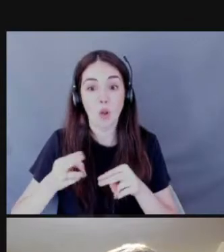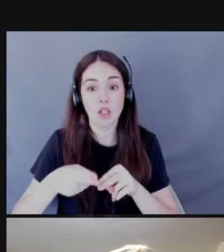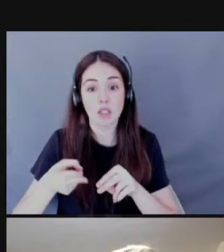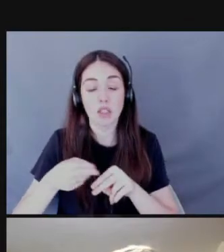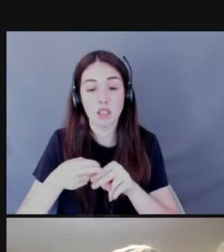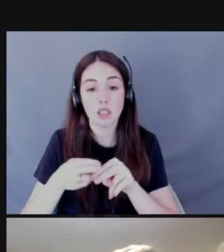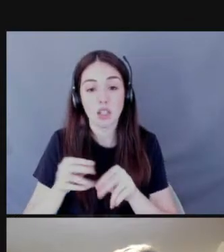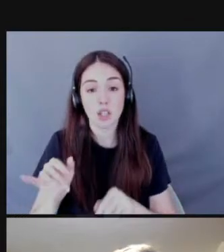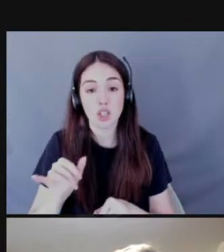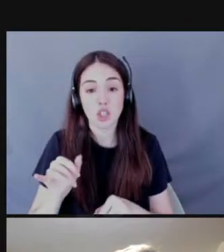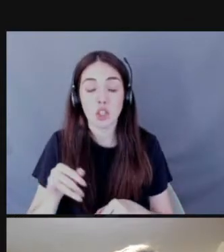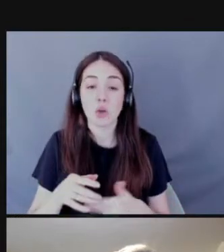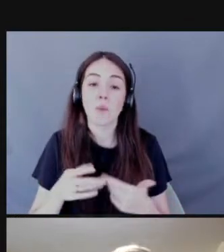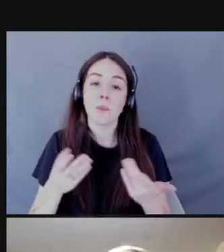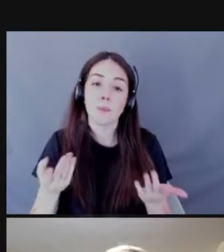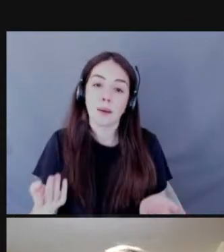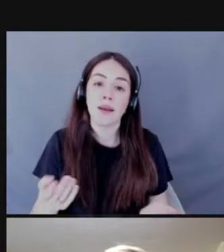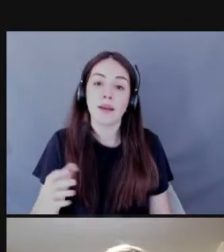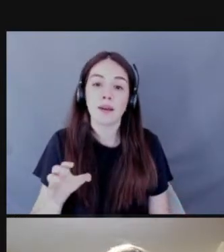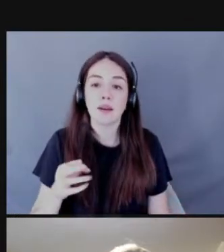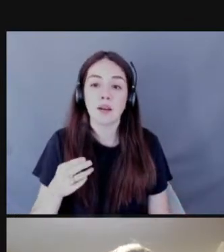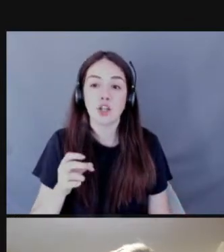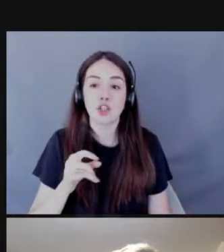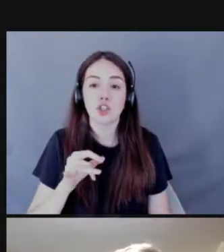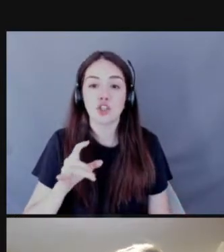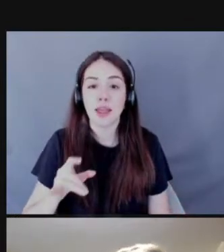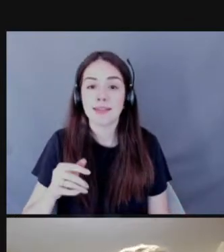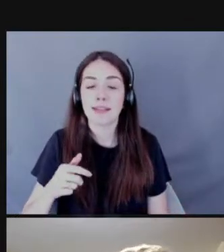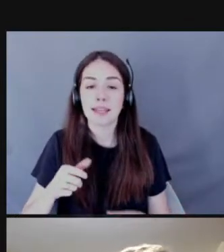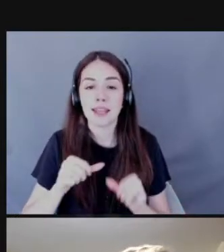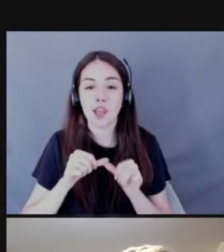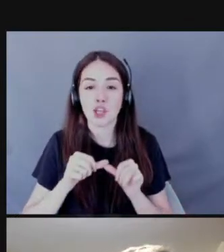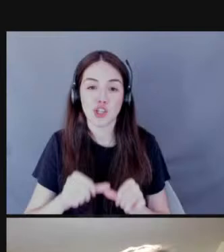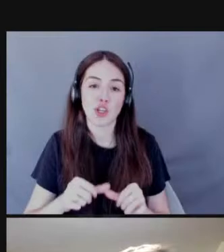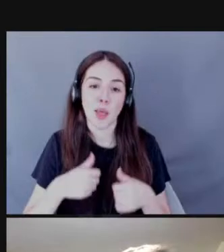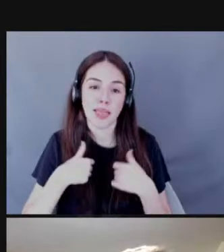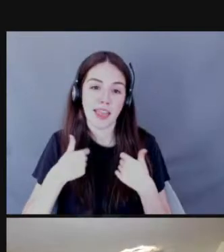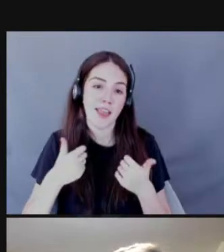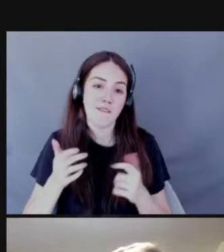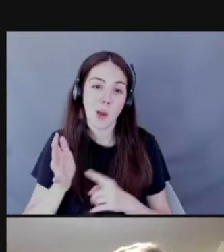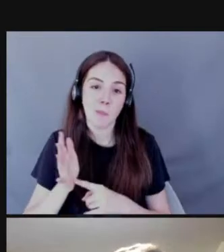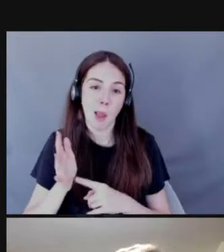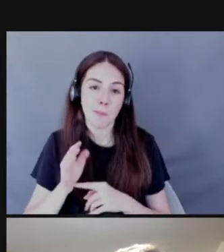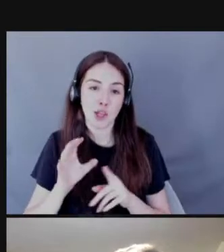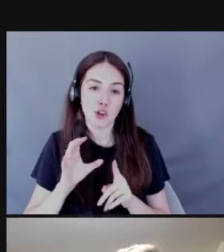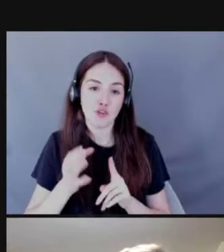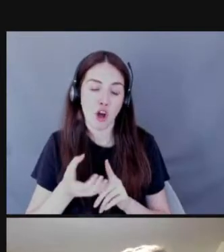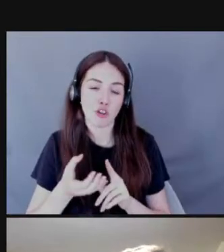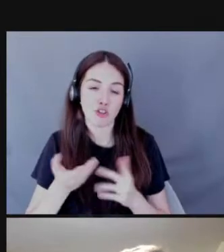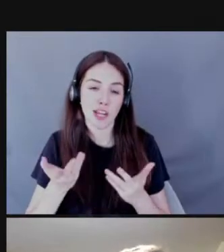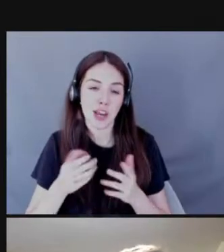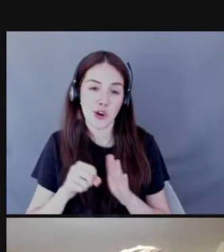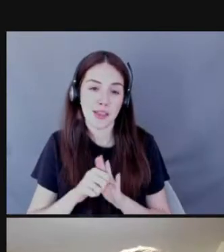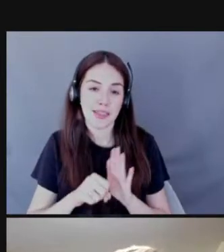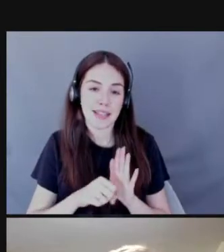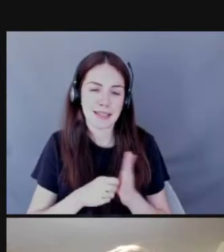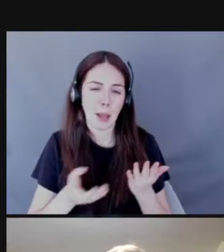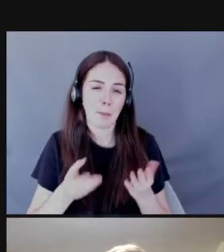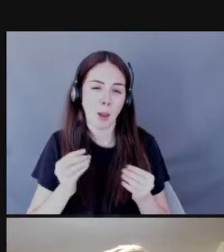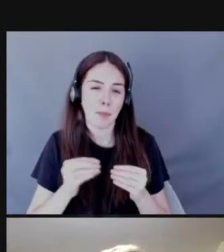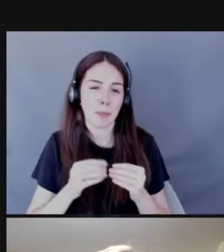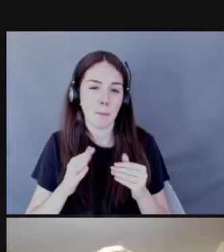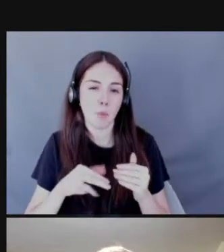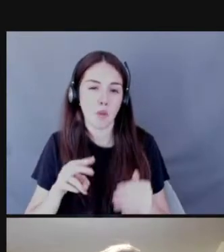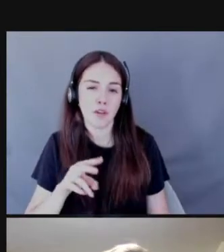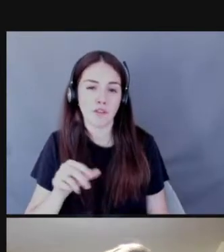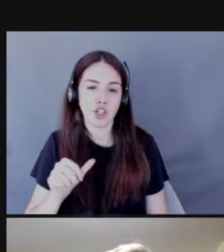But Chessie has kind of gone on to live in pop culture here in the state, probably more than it has in Virginia. I don't